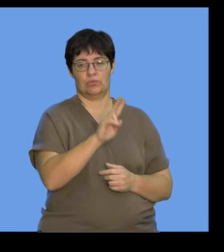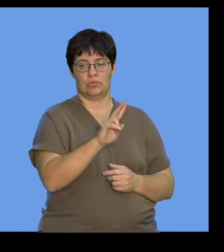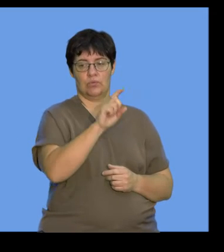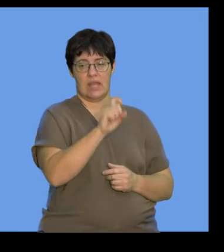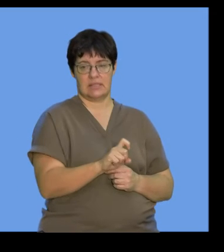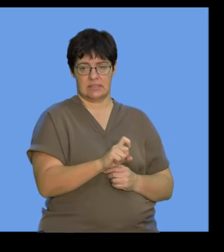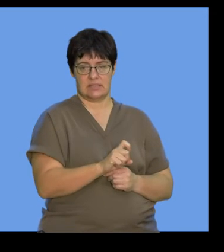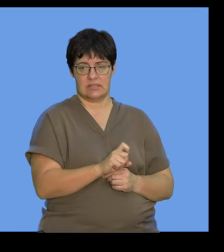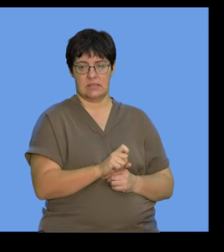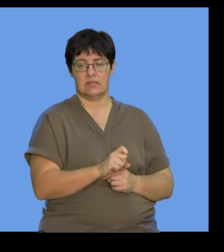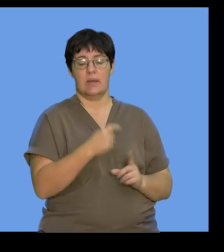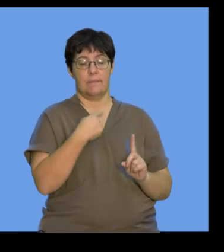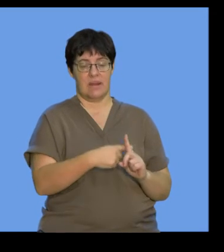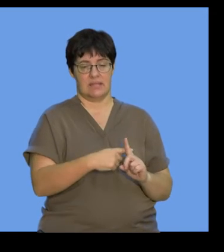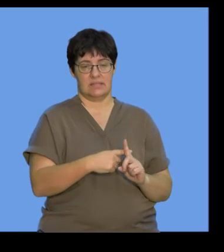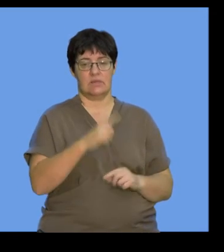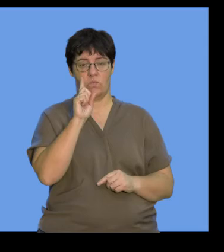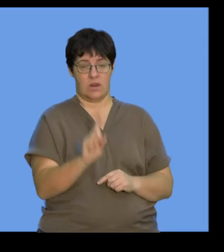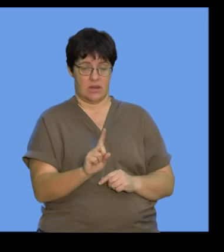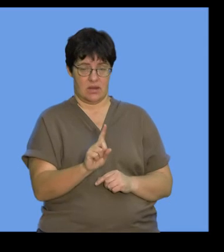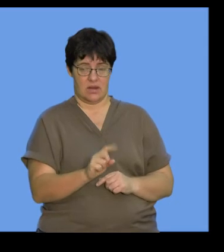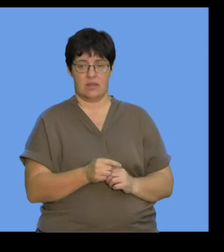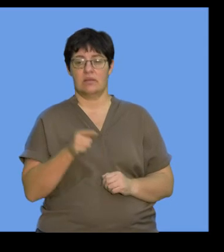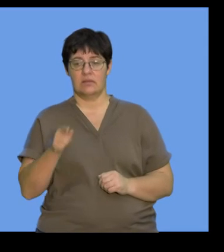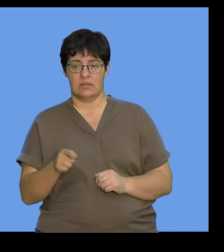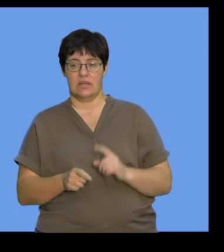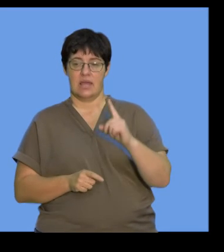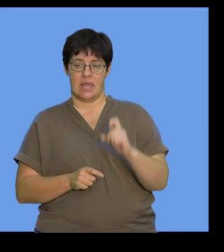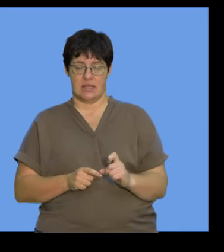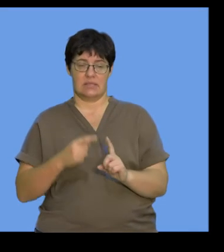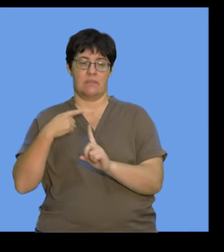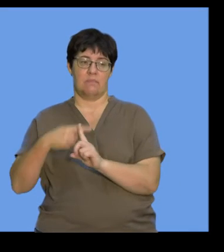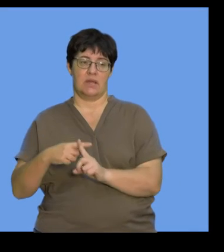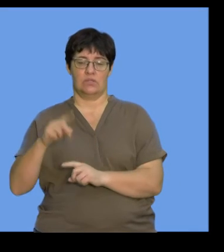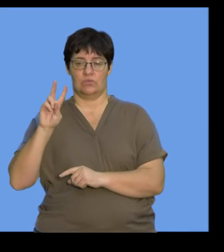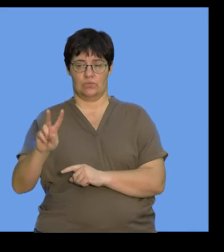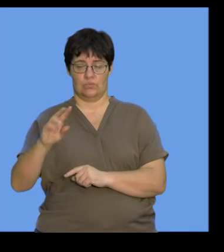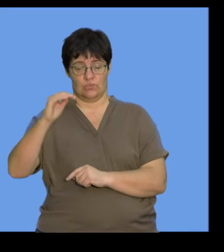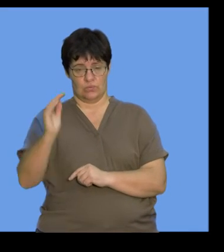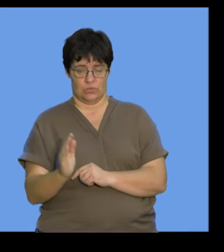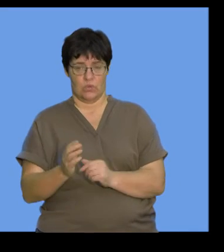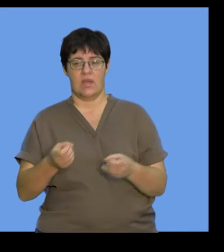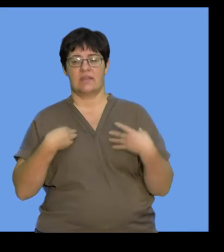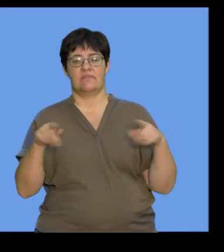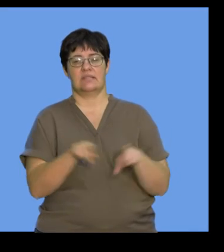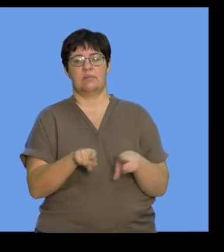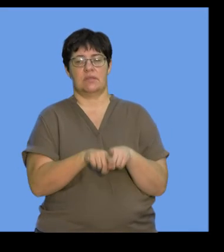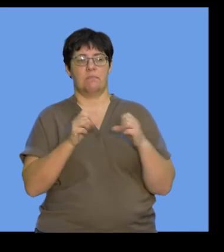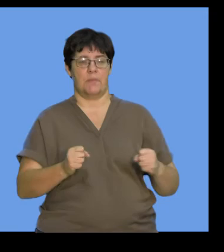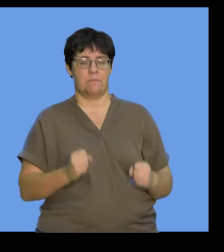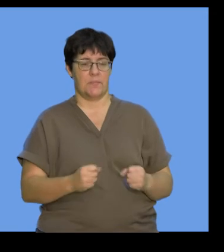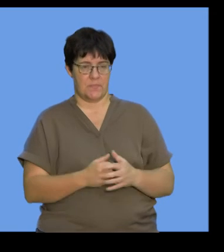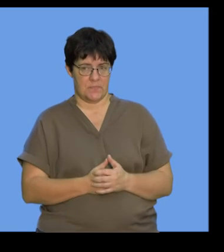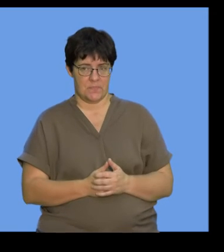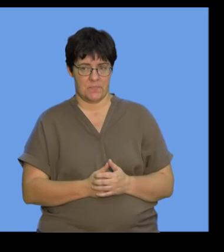be 2x plus 1, and this will be x plus 2, and it will give you the